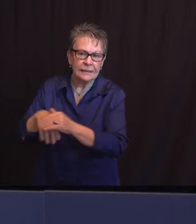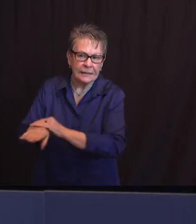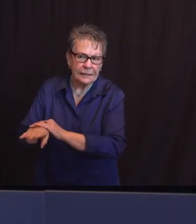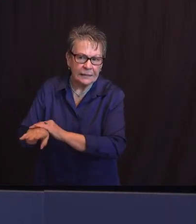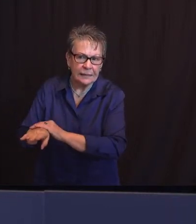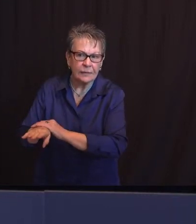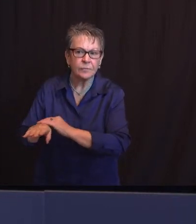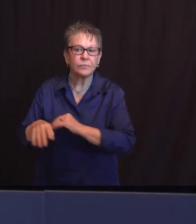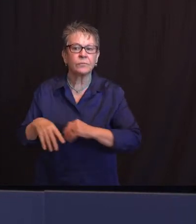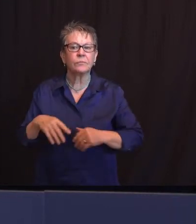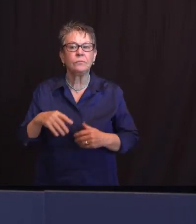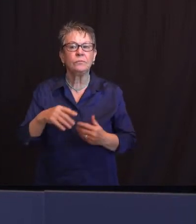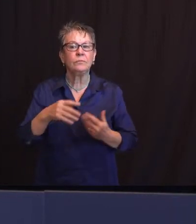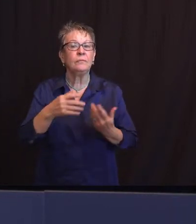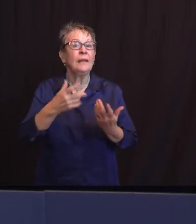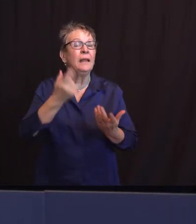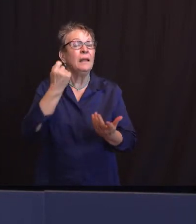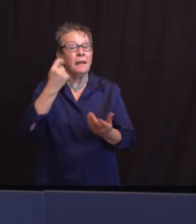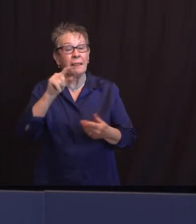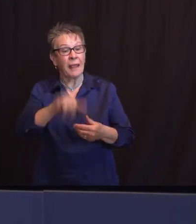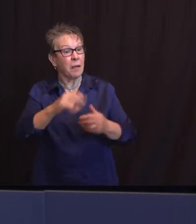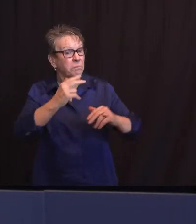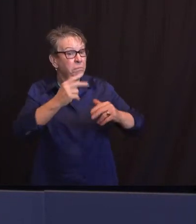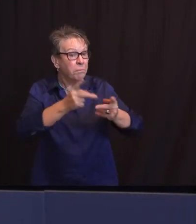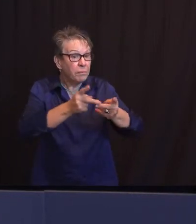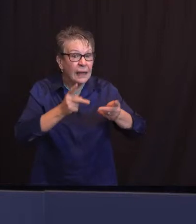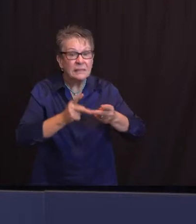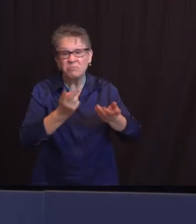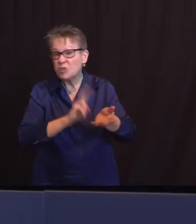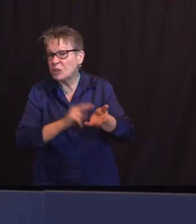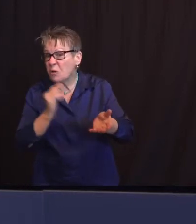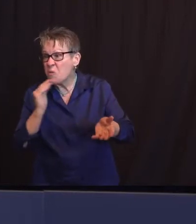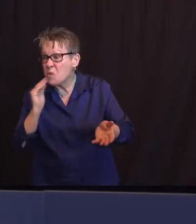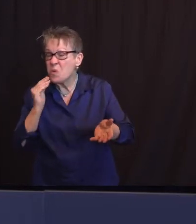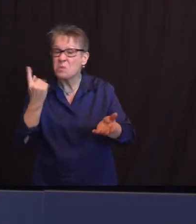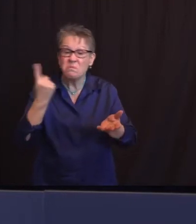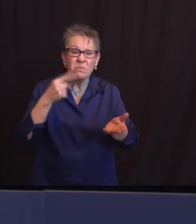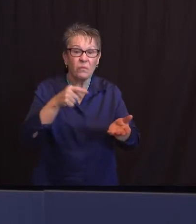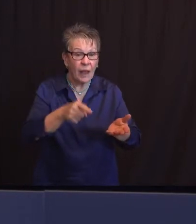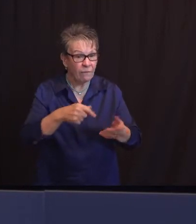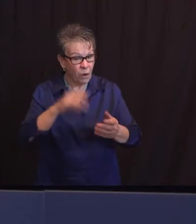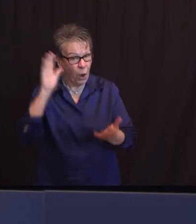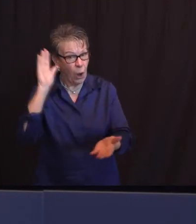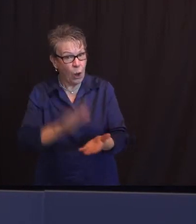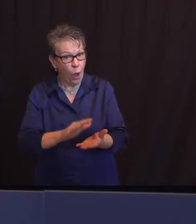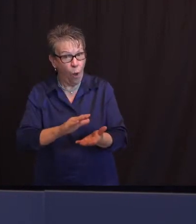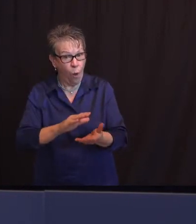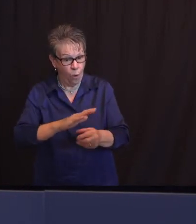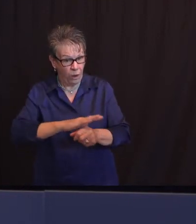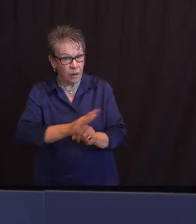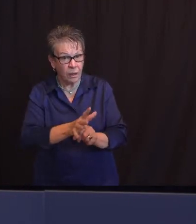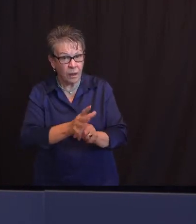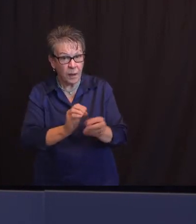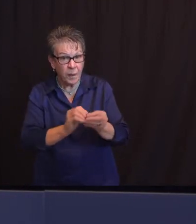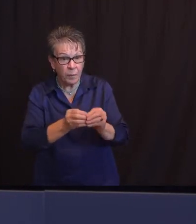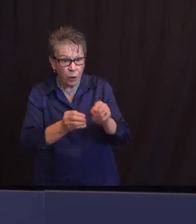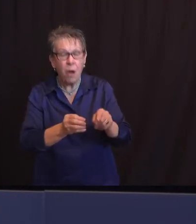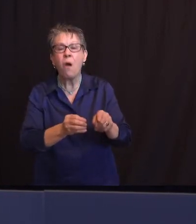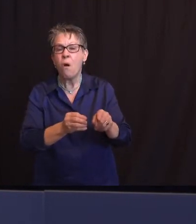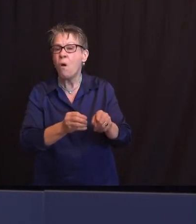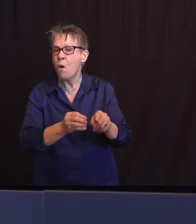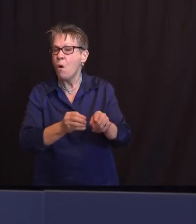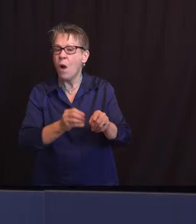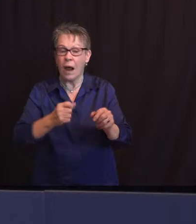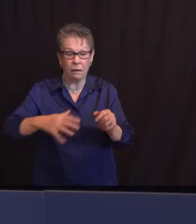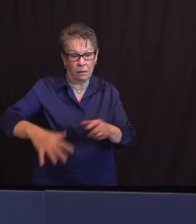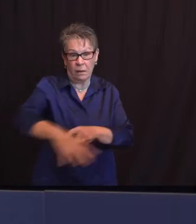or moderate COVID-19 activity level index, CALI scores, should be allowing for in-person visits for